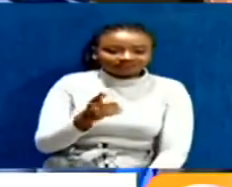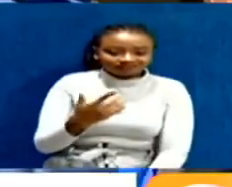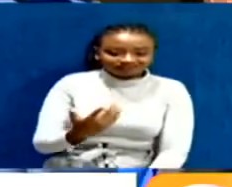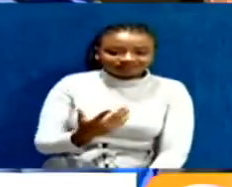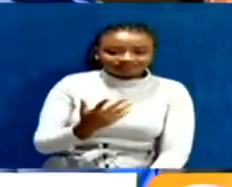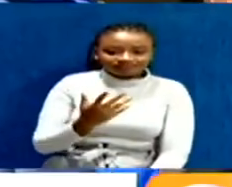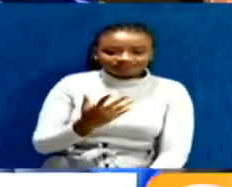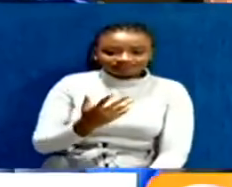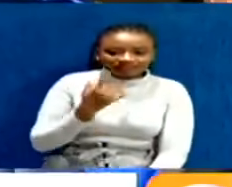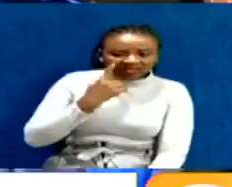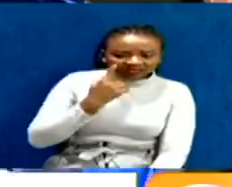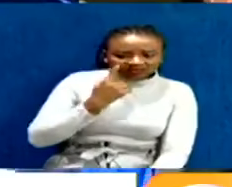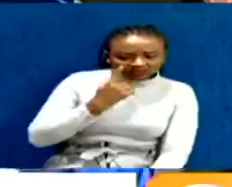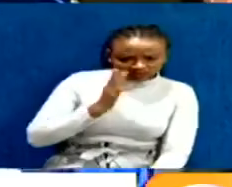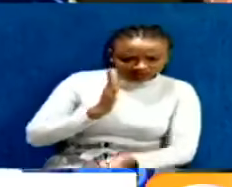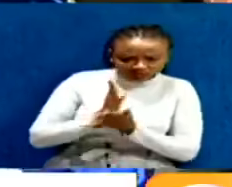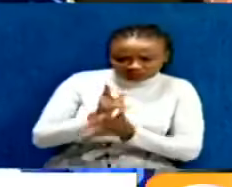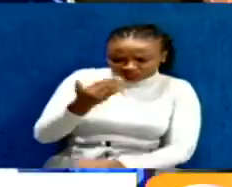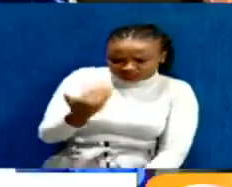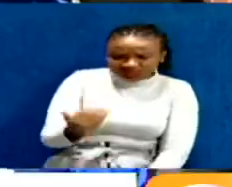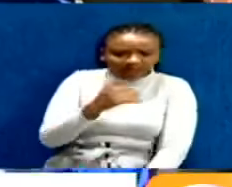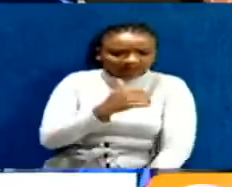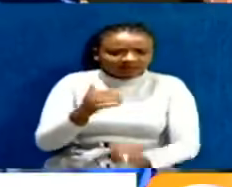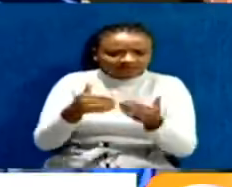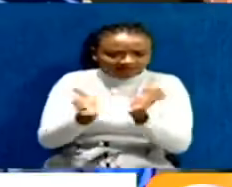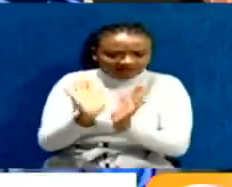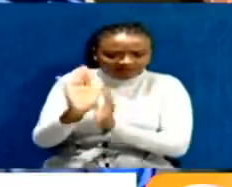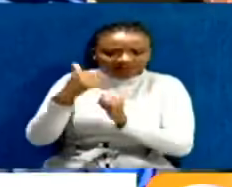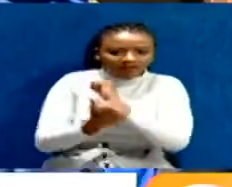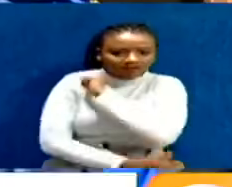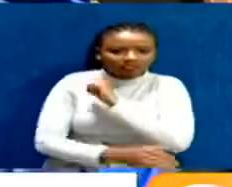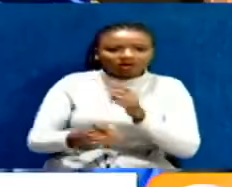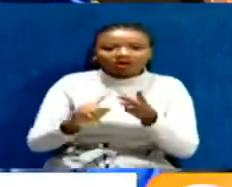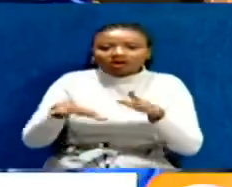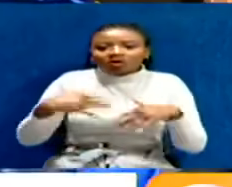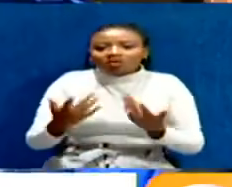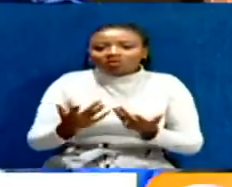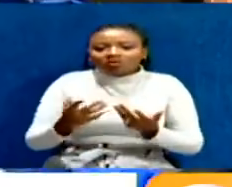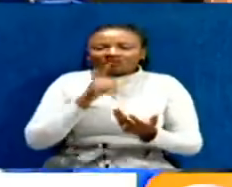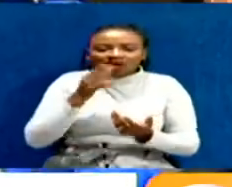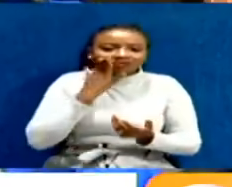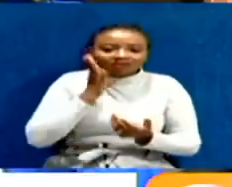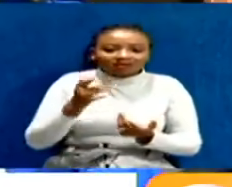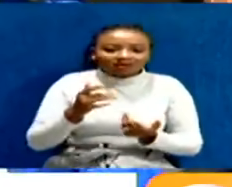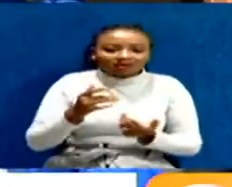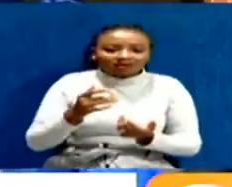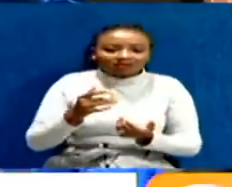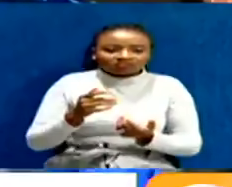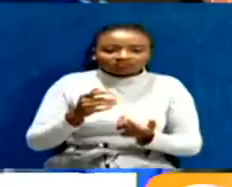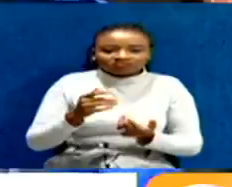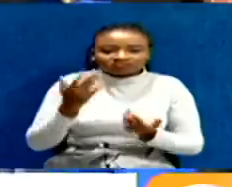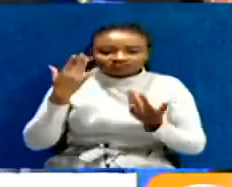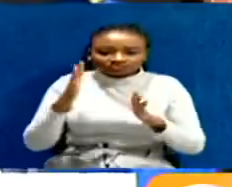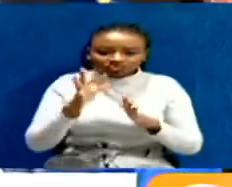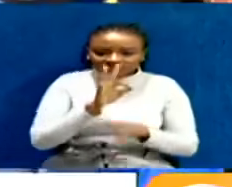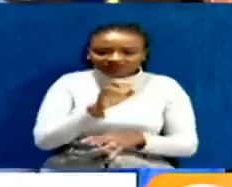confirm if you are very sure that the child is extremely poor or parents have no way of getting the fee, you can retain.